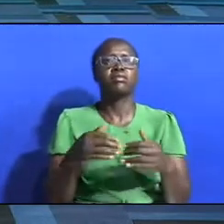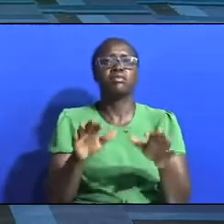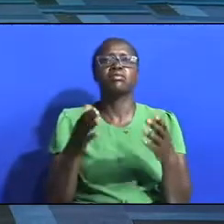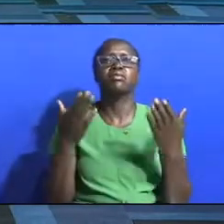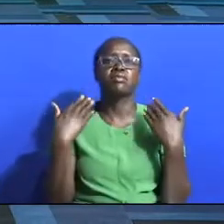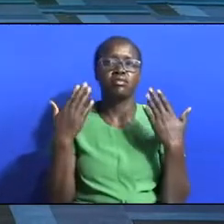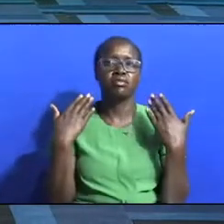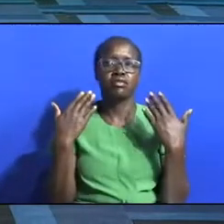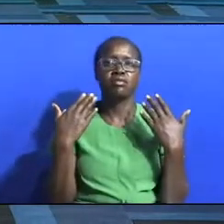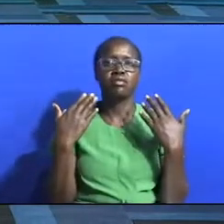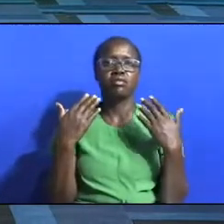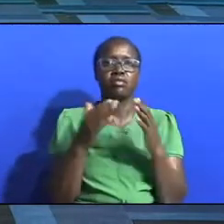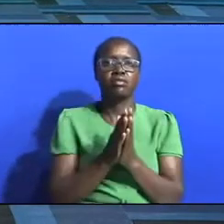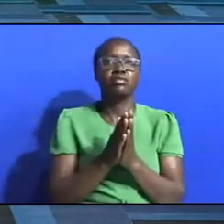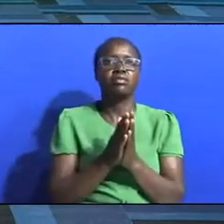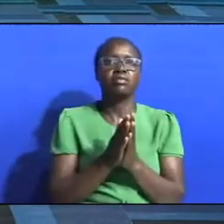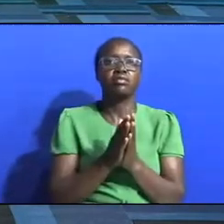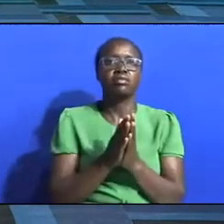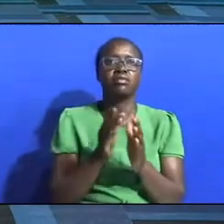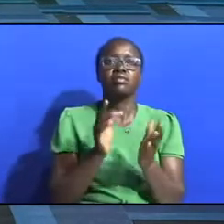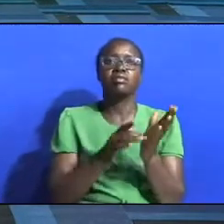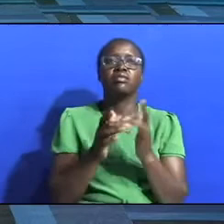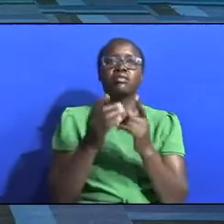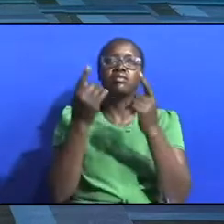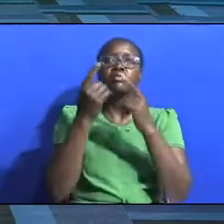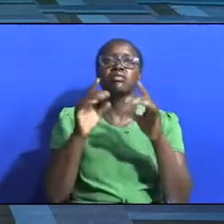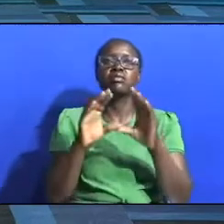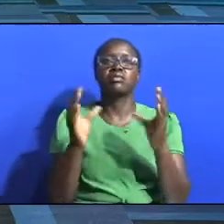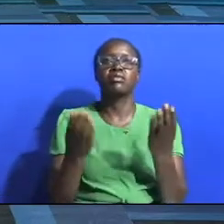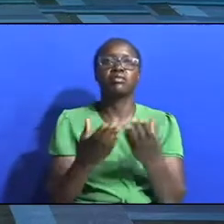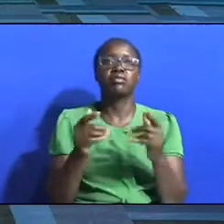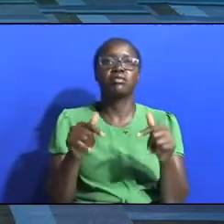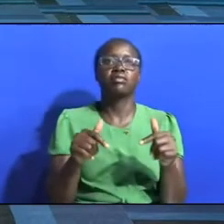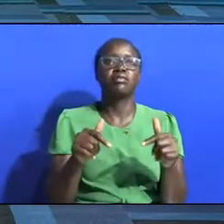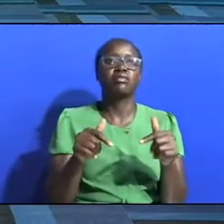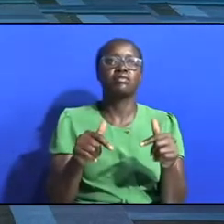forever. When Jesus came to this world,